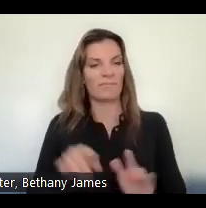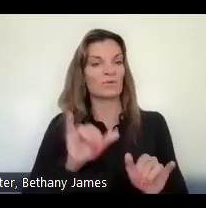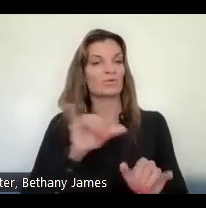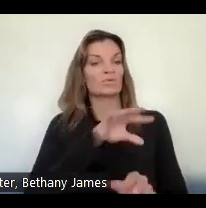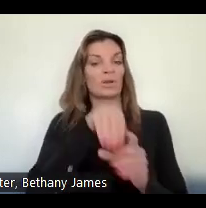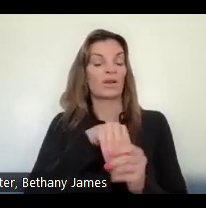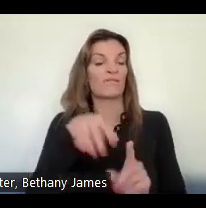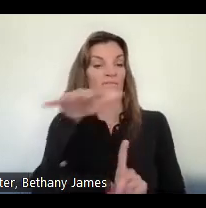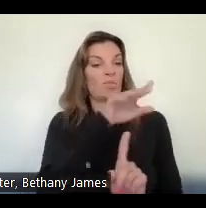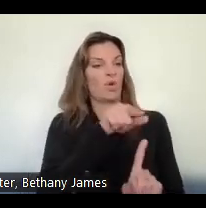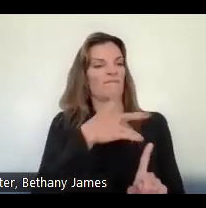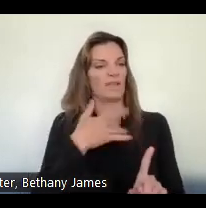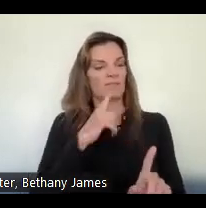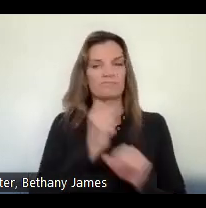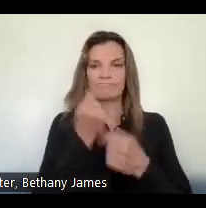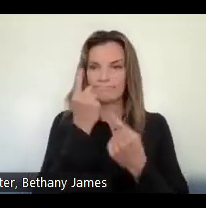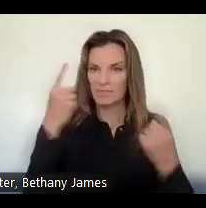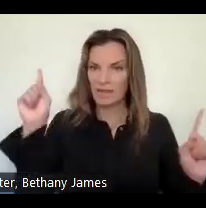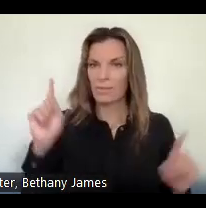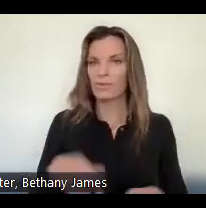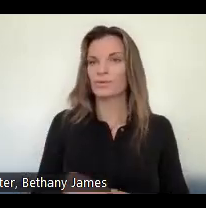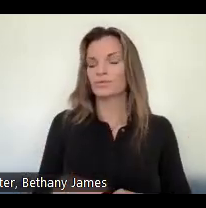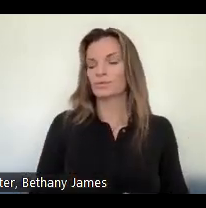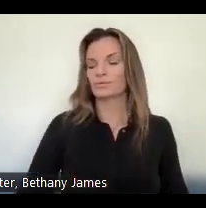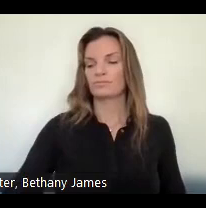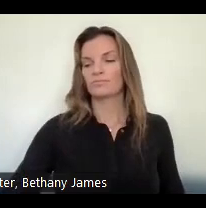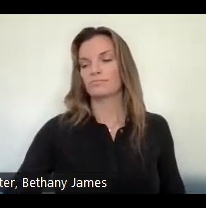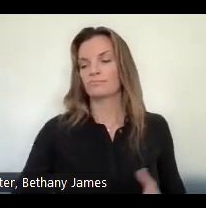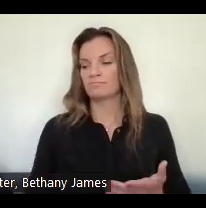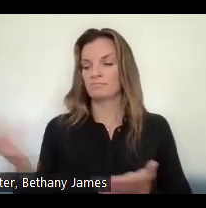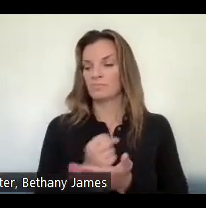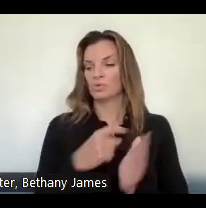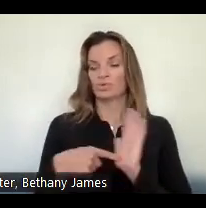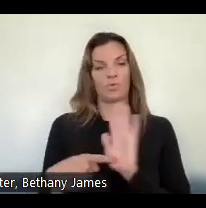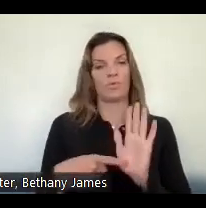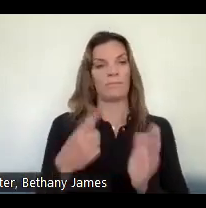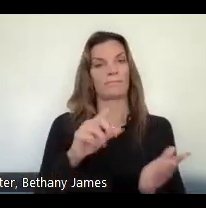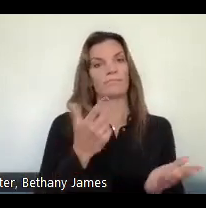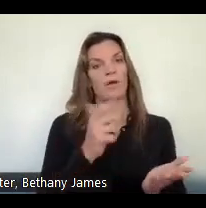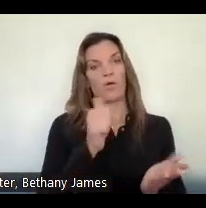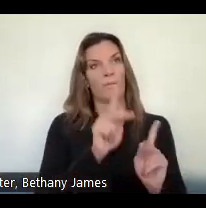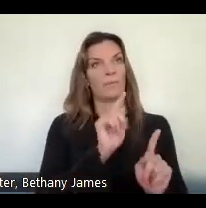feel accomplished. Maybe it's an opportunity to show them other individuals who may